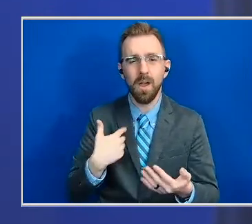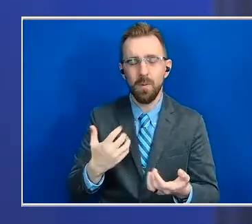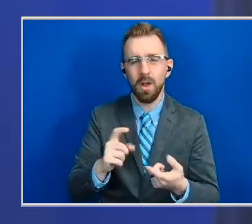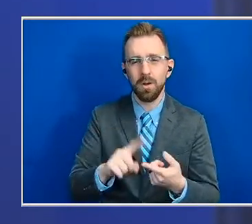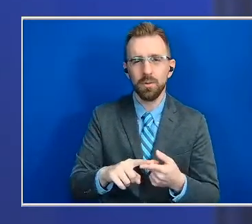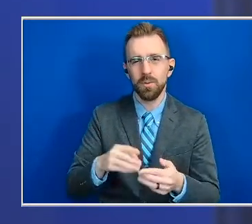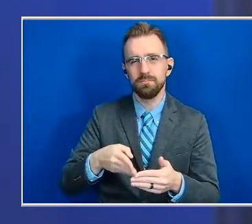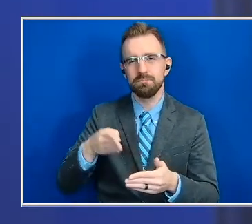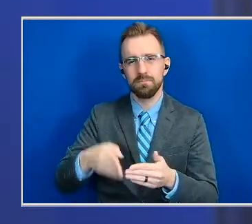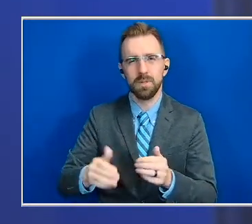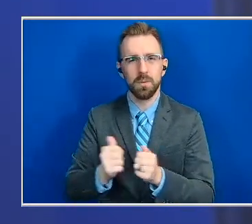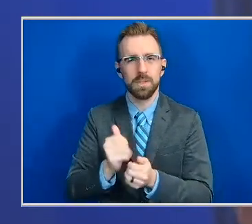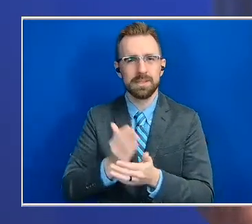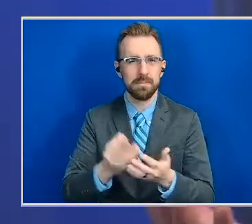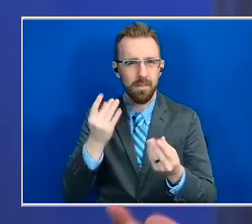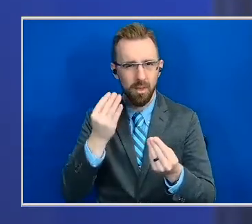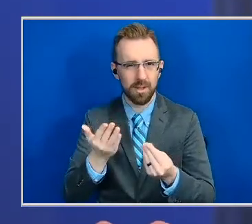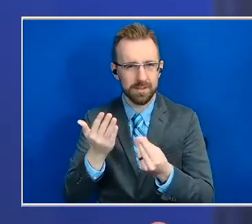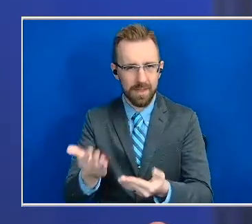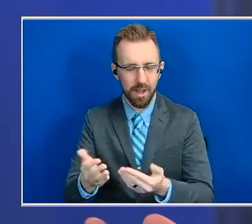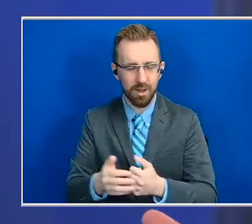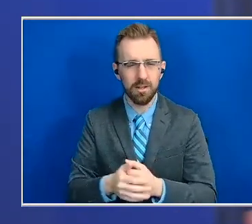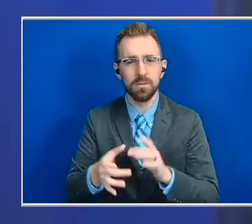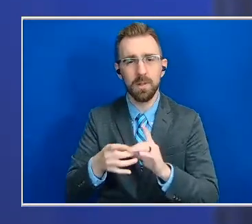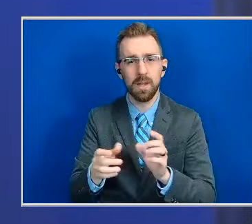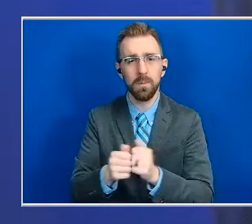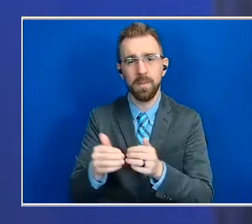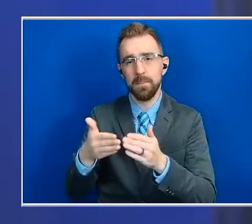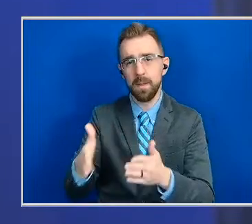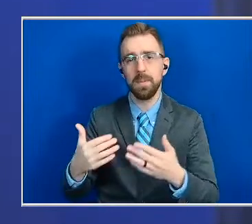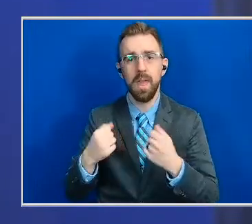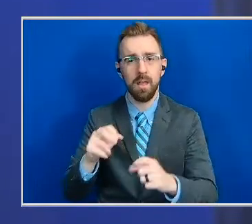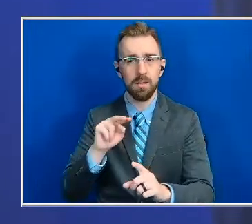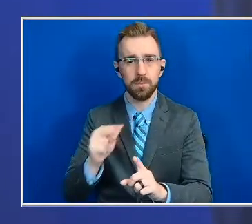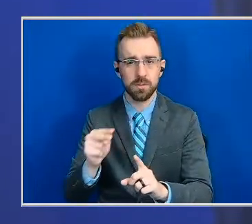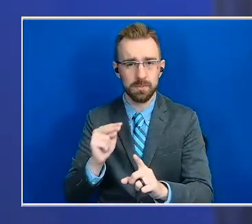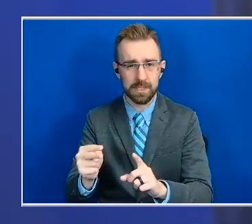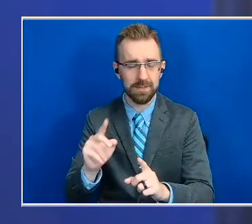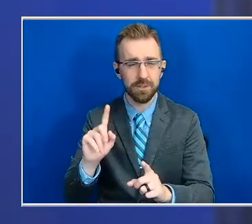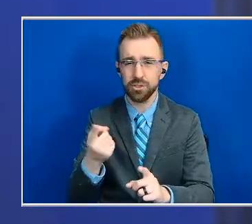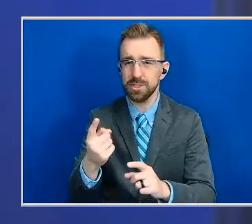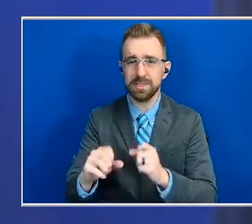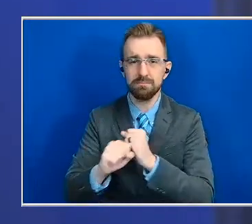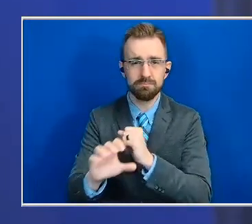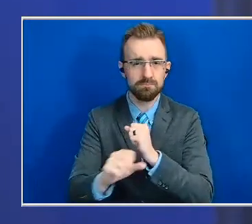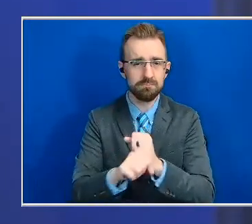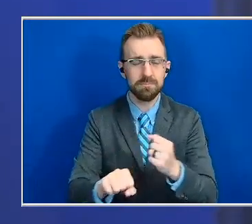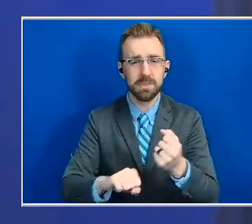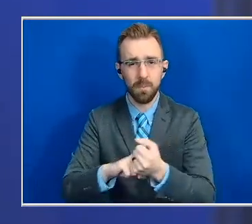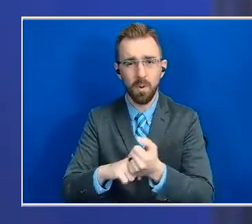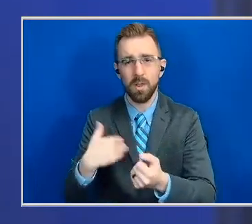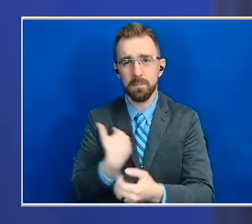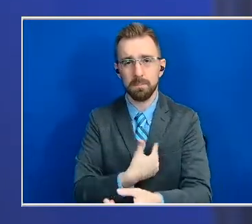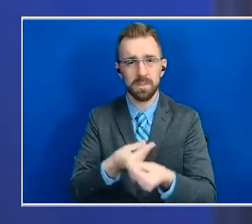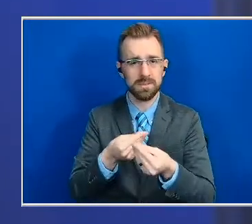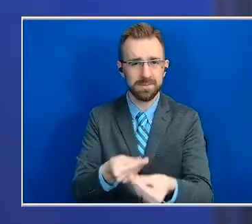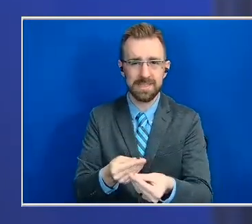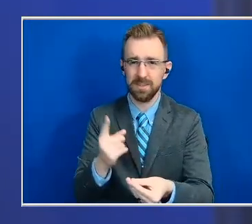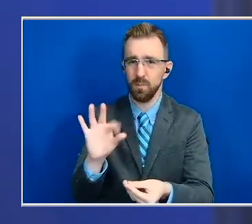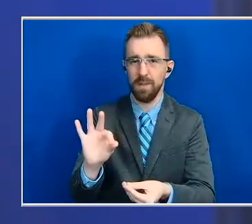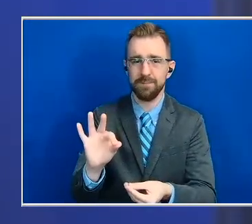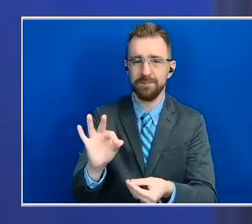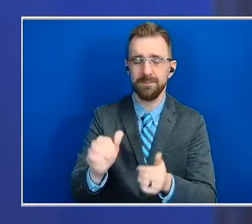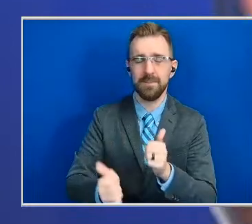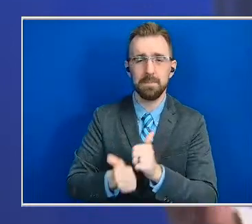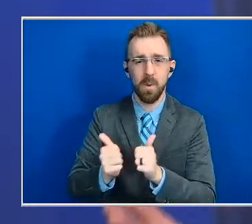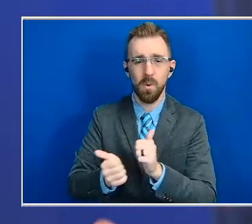on that. In terms of a public health perspective, just promoting and supporting breastfeeding is one of the most